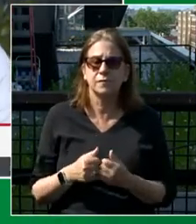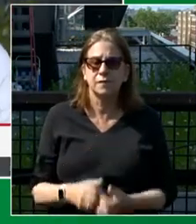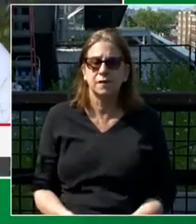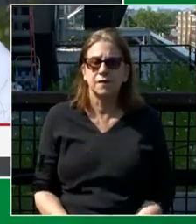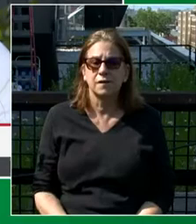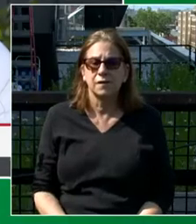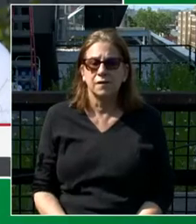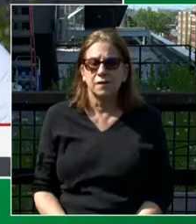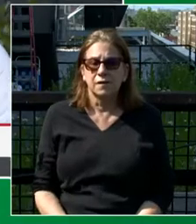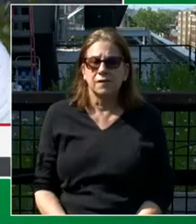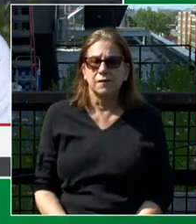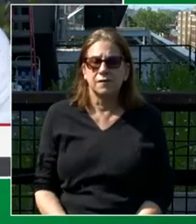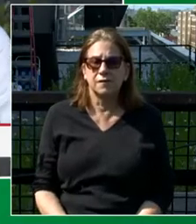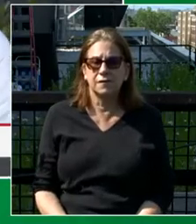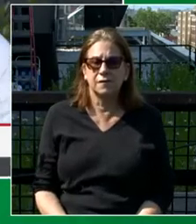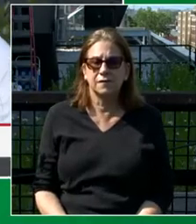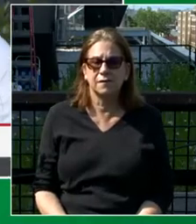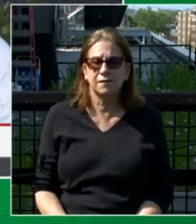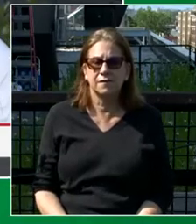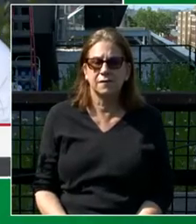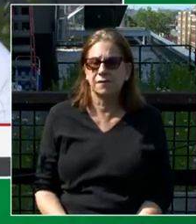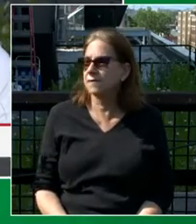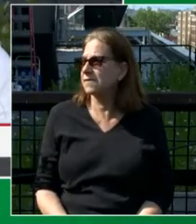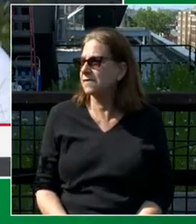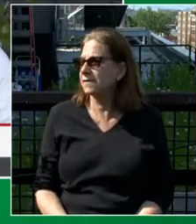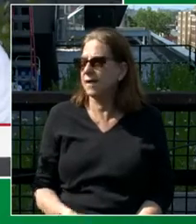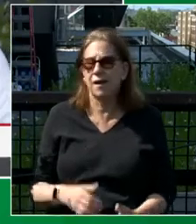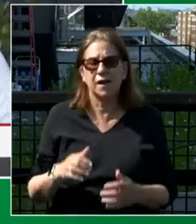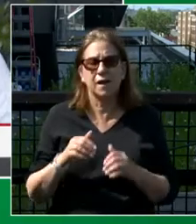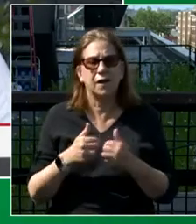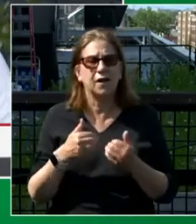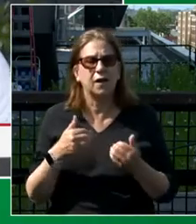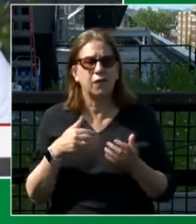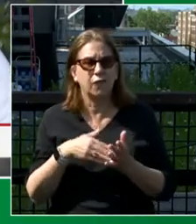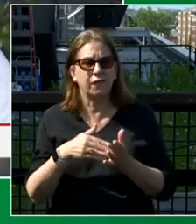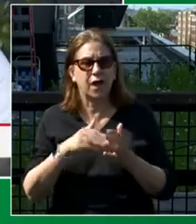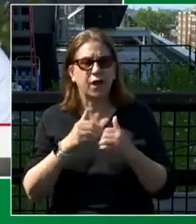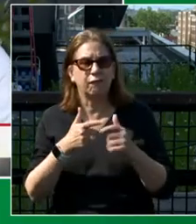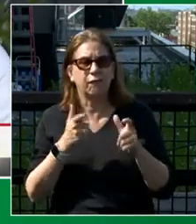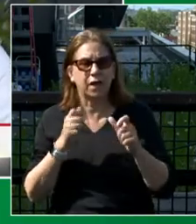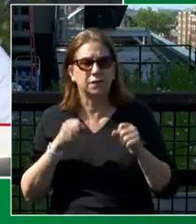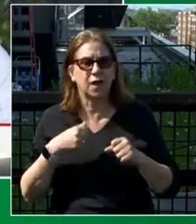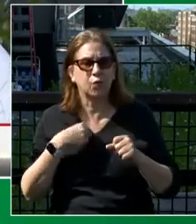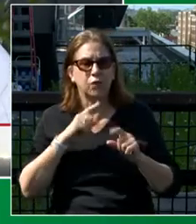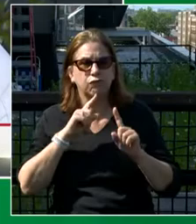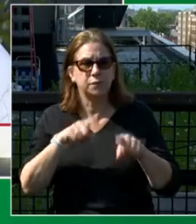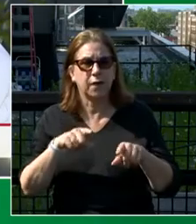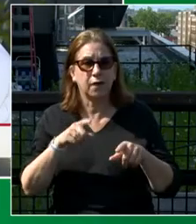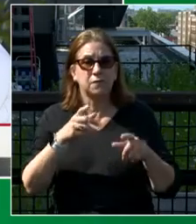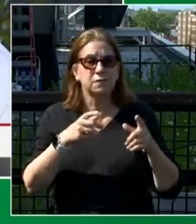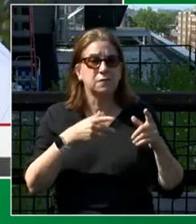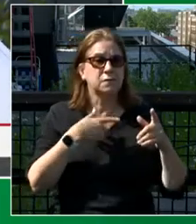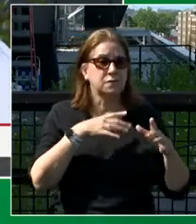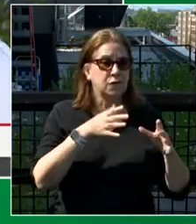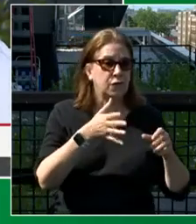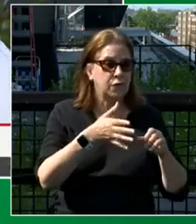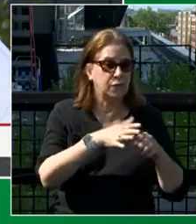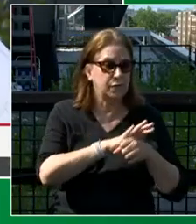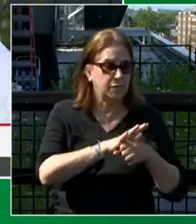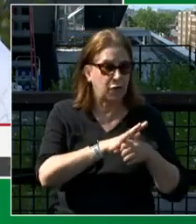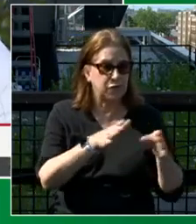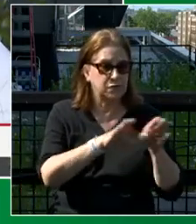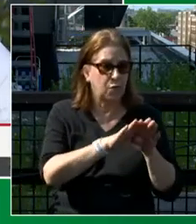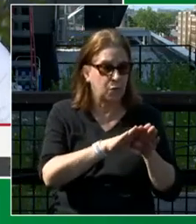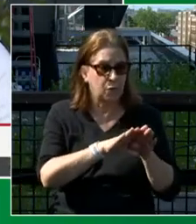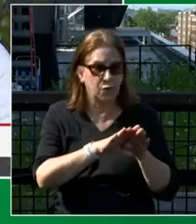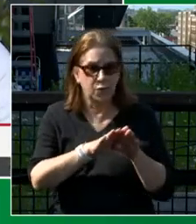half the time now because just so many things have been thrown at us that, I just cook. I was like, now I got to know how to like diffuse situations. I'm